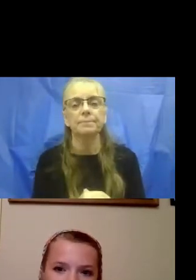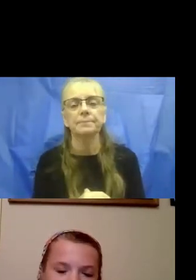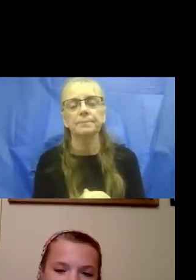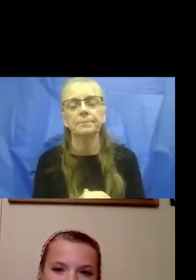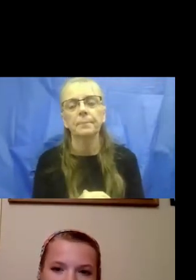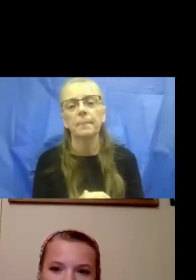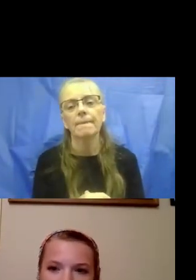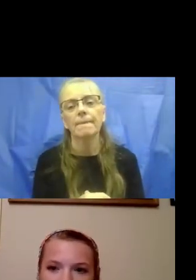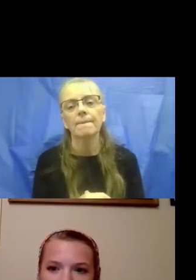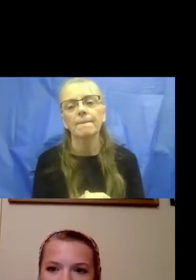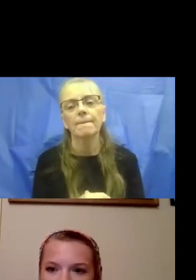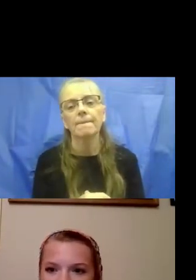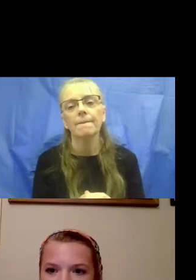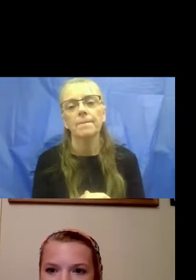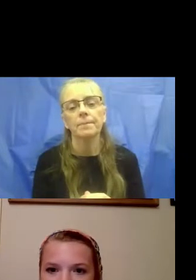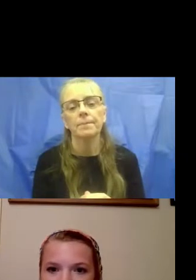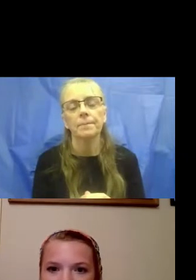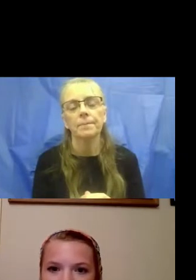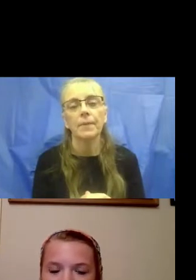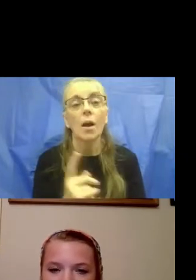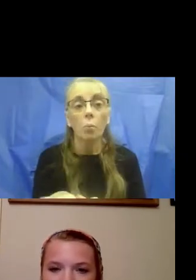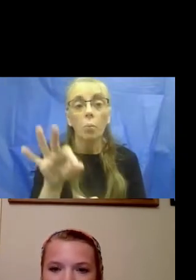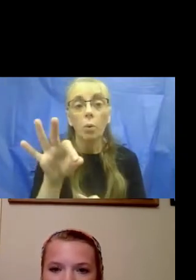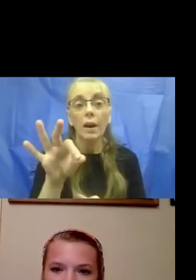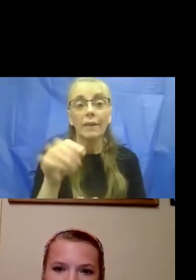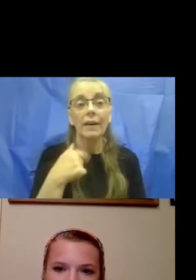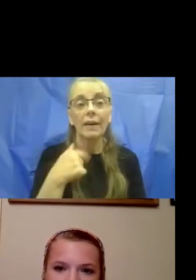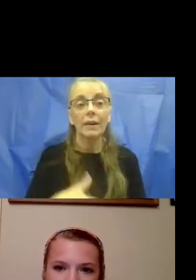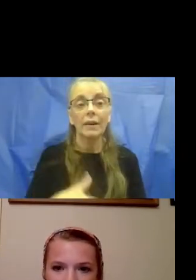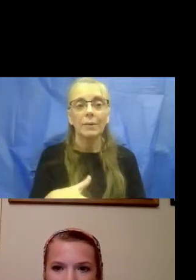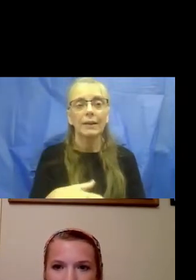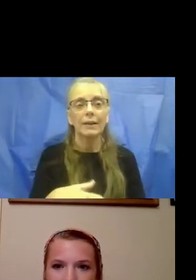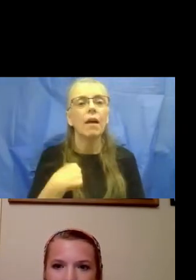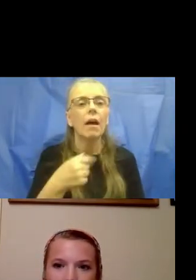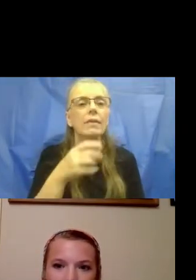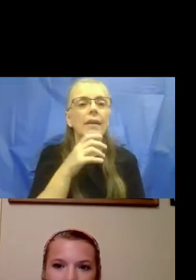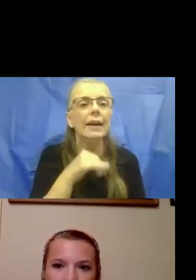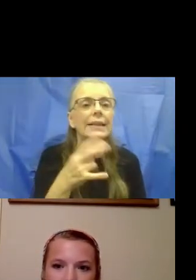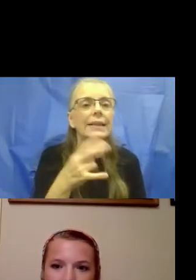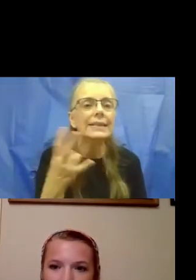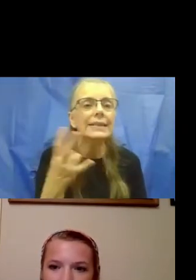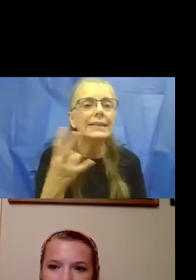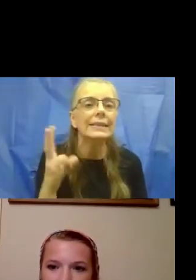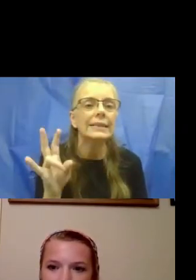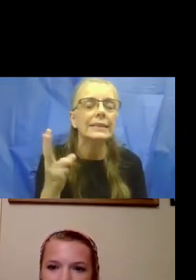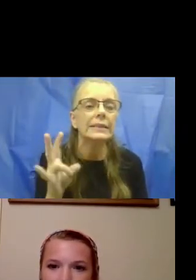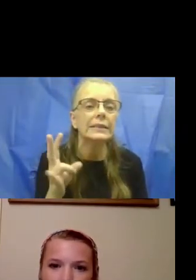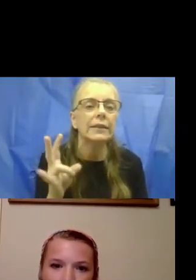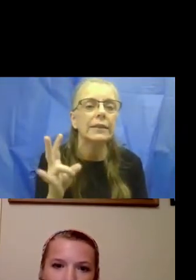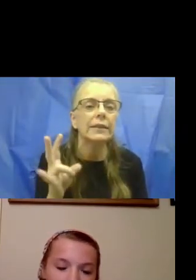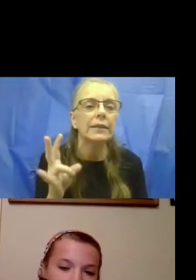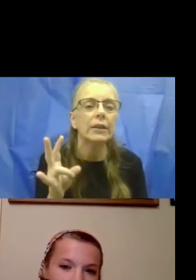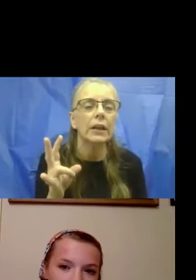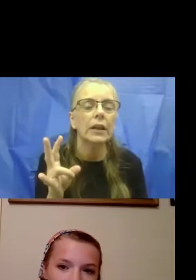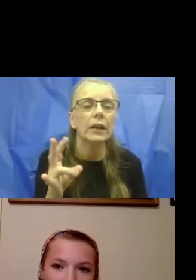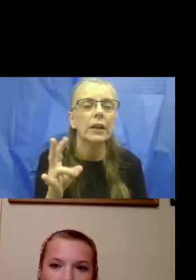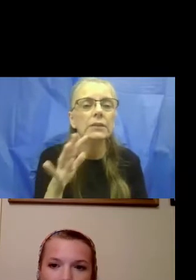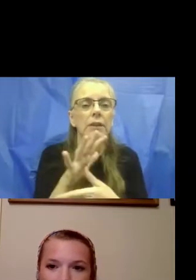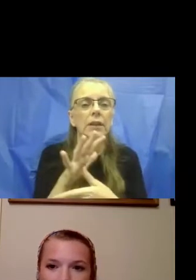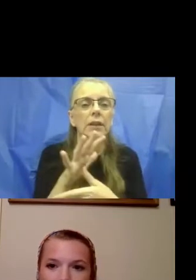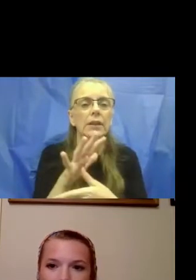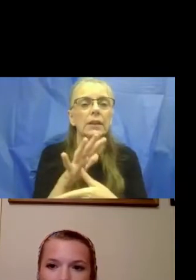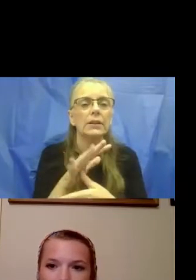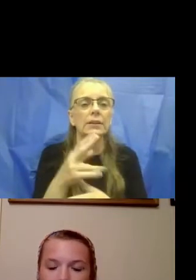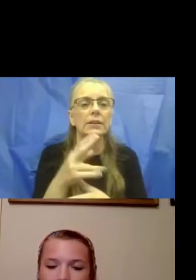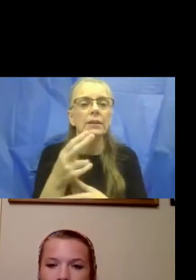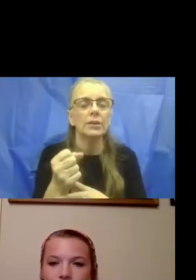I was pregnant, I was 17 and in my last semester of high school, and I had only known Leo's dad, Jude, for about a month on